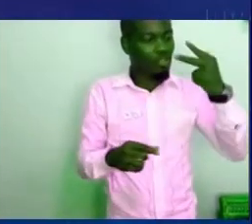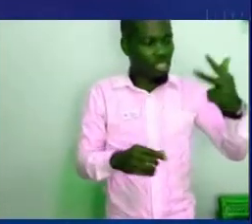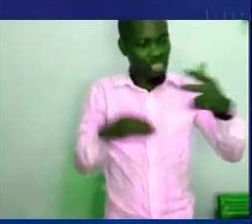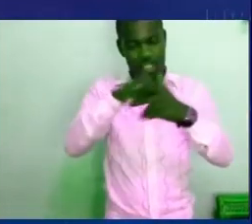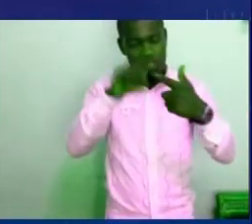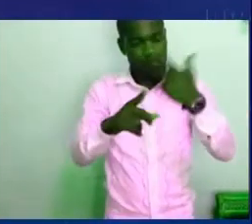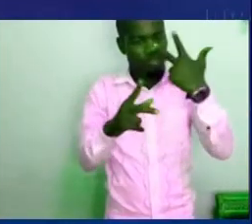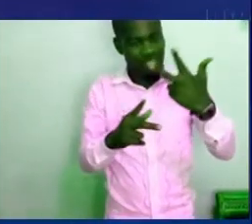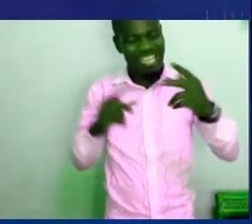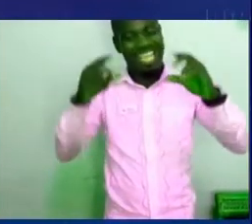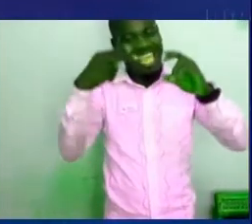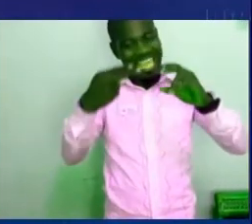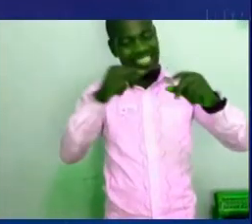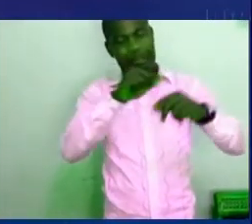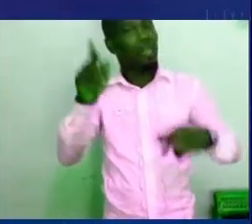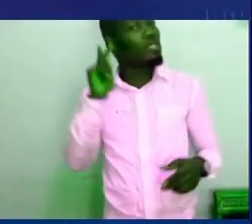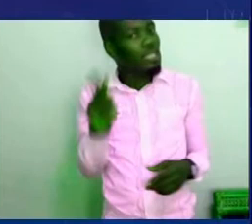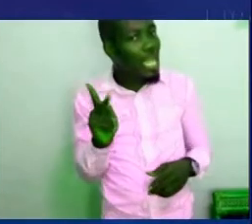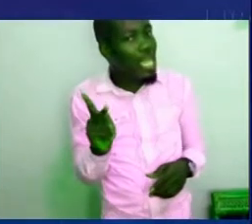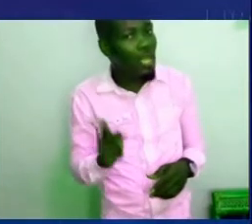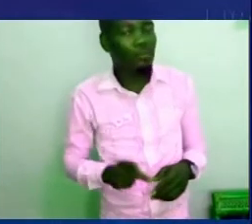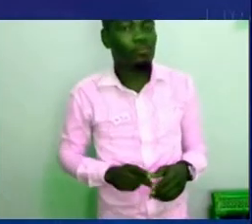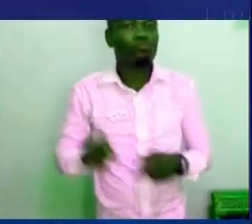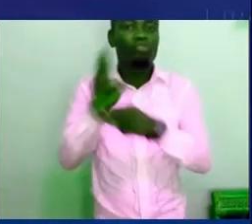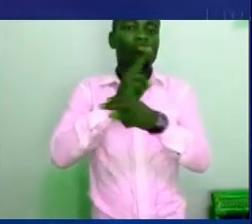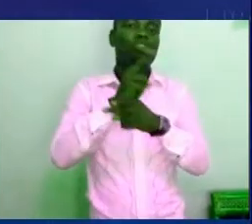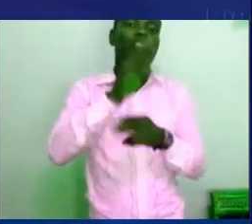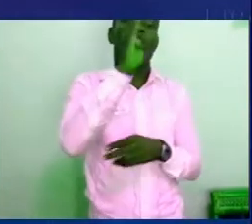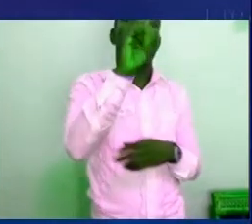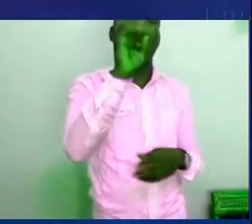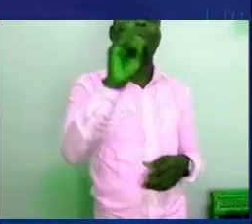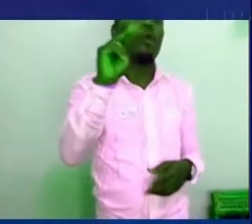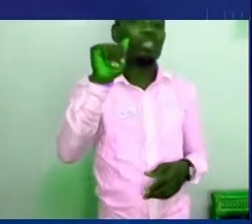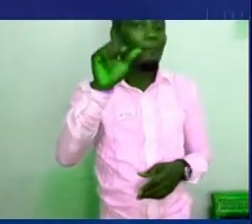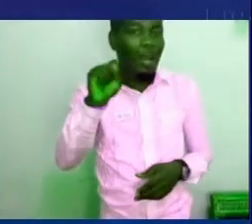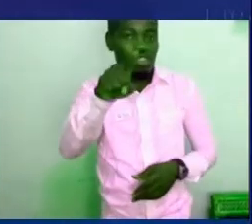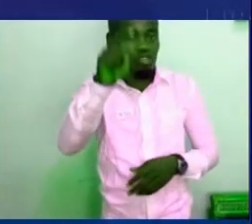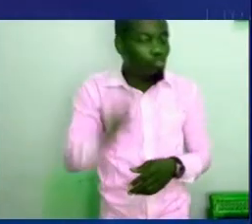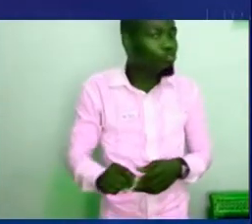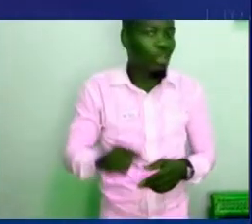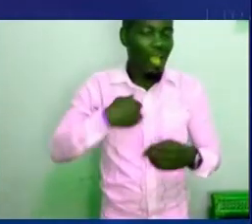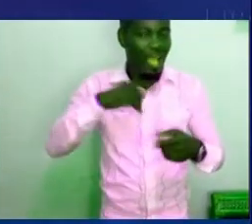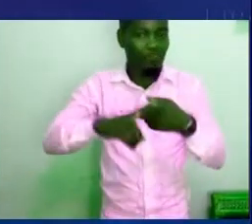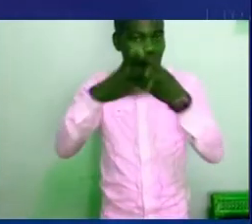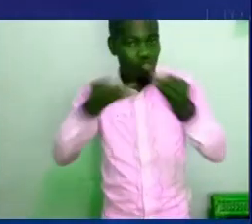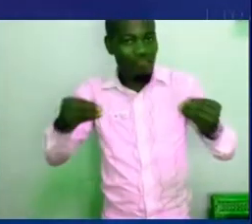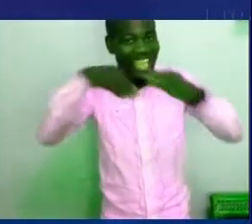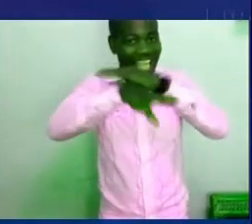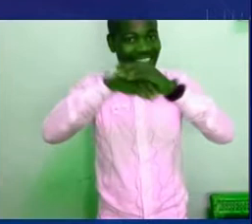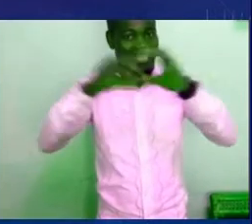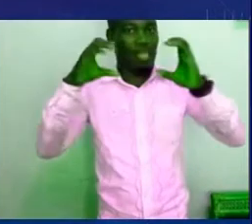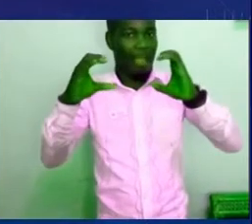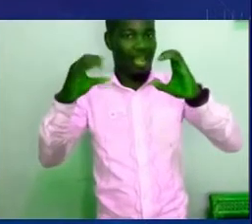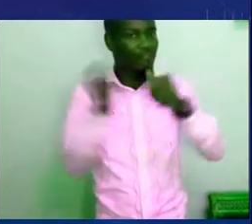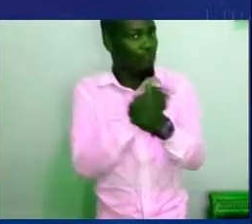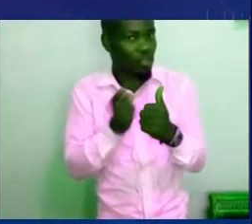minus h, close the bracket, minus 3 into k minus 2 h minus k. Now using board mass, we have to solve